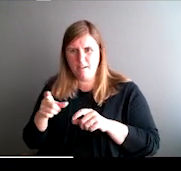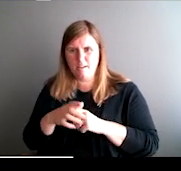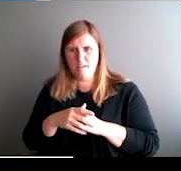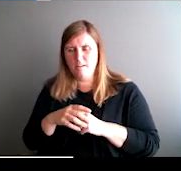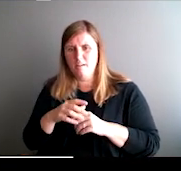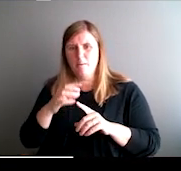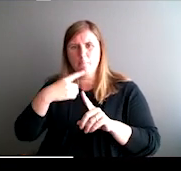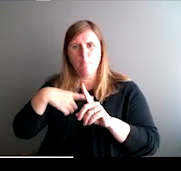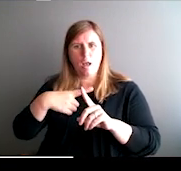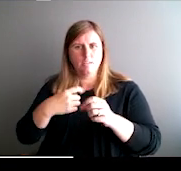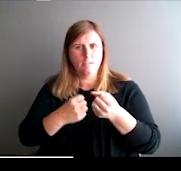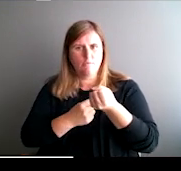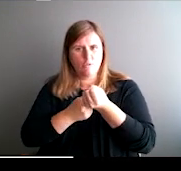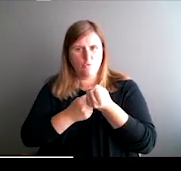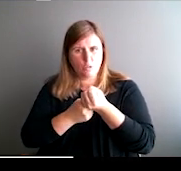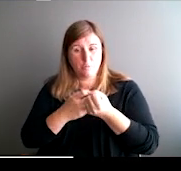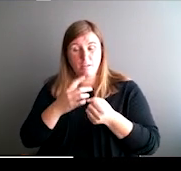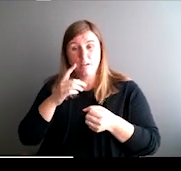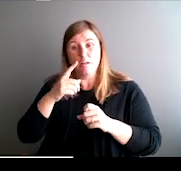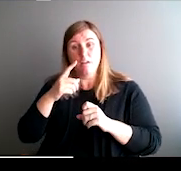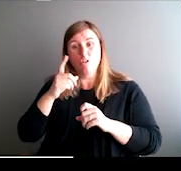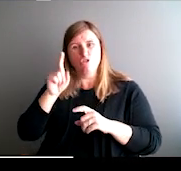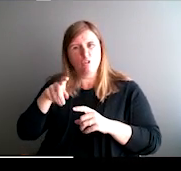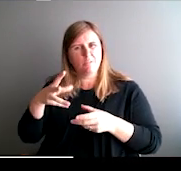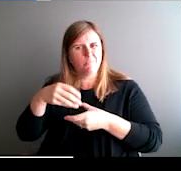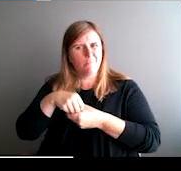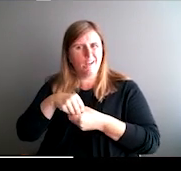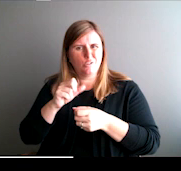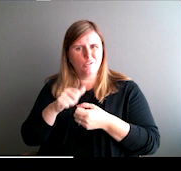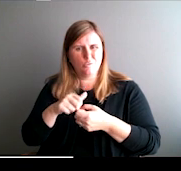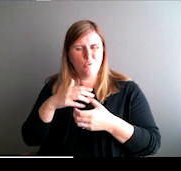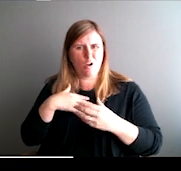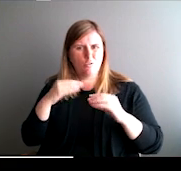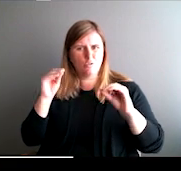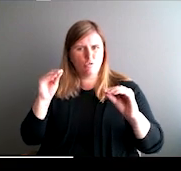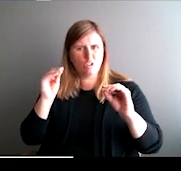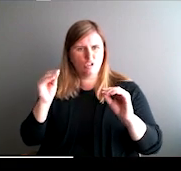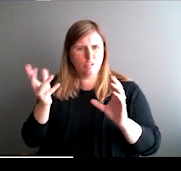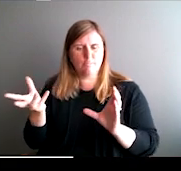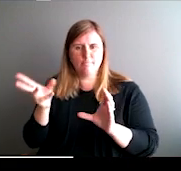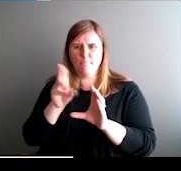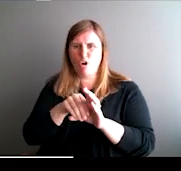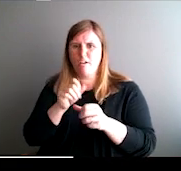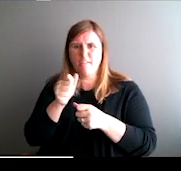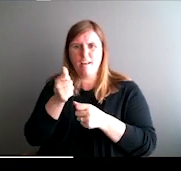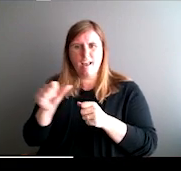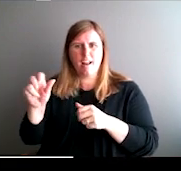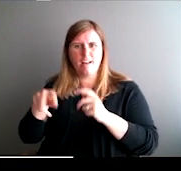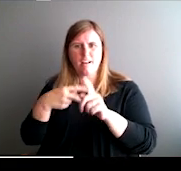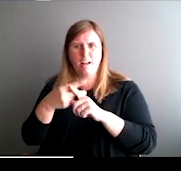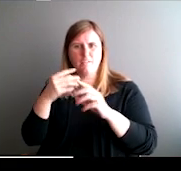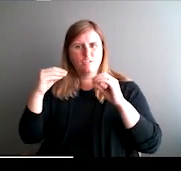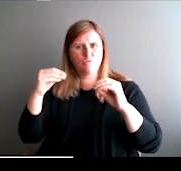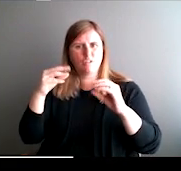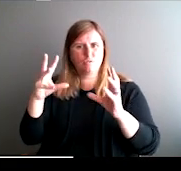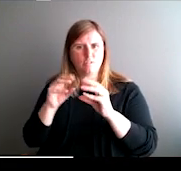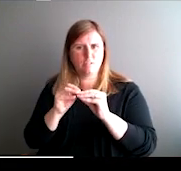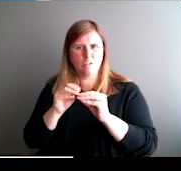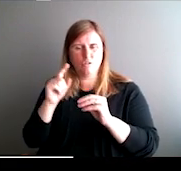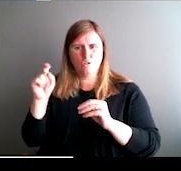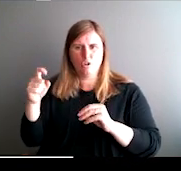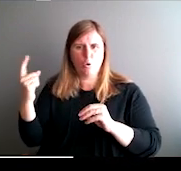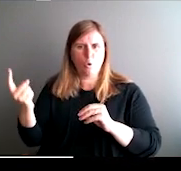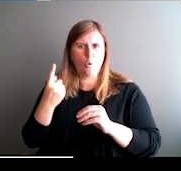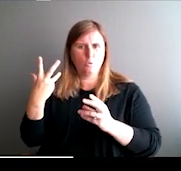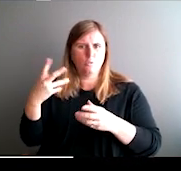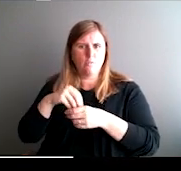reinforcement. Reinforcement should be embedded into instruction. It should be a part of any instructional session, should